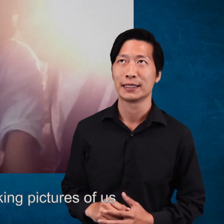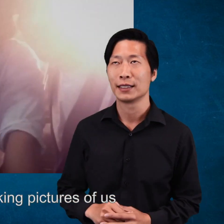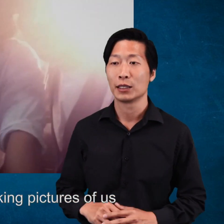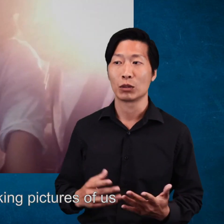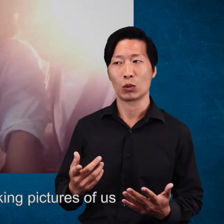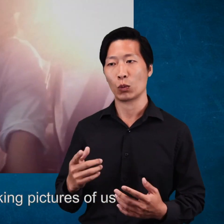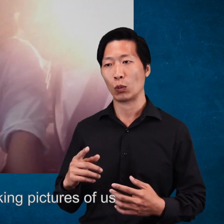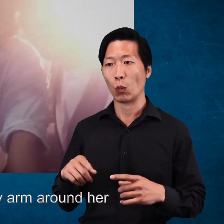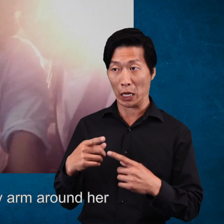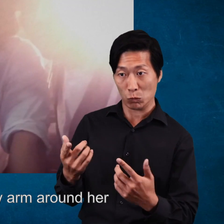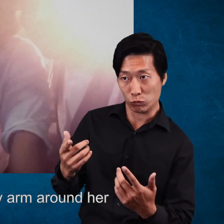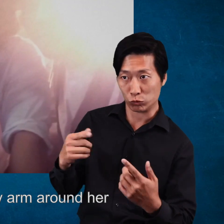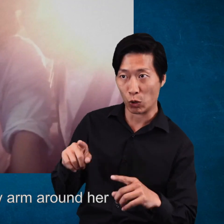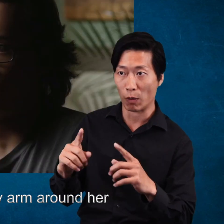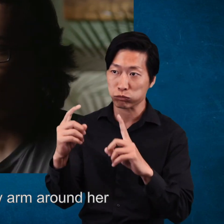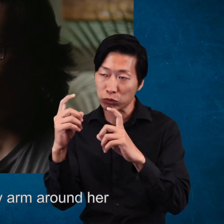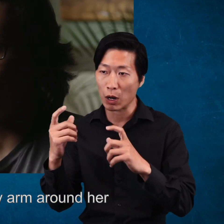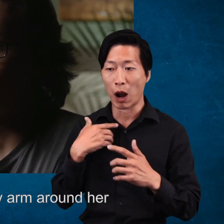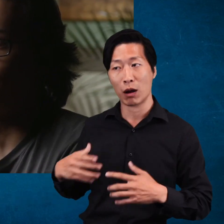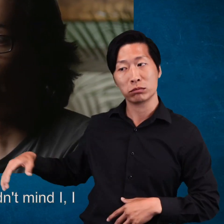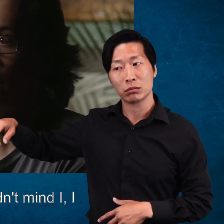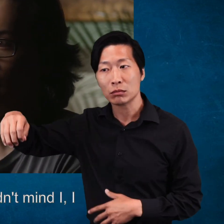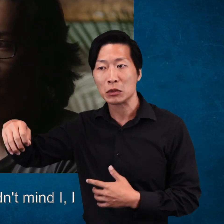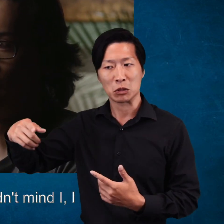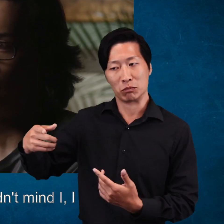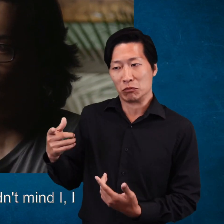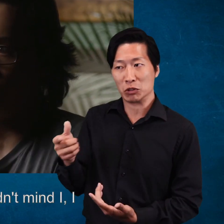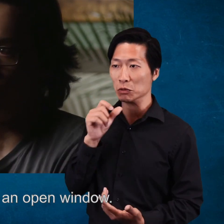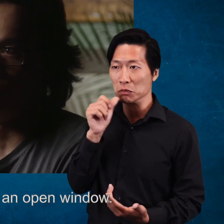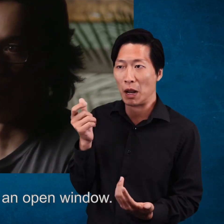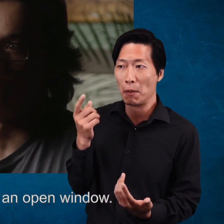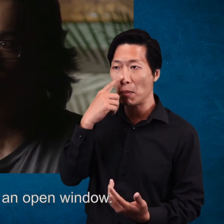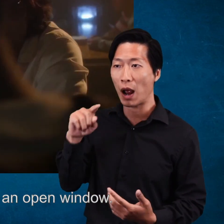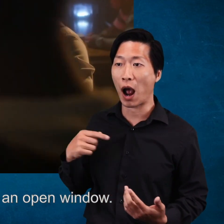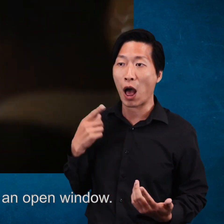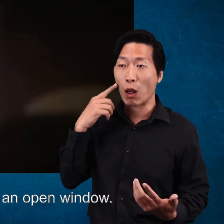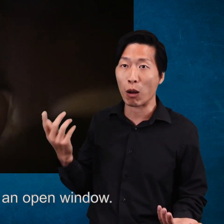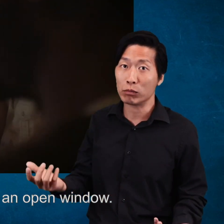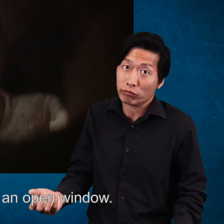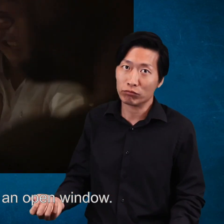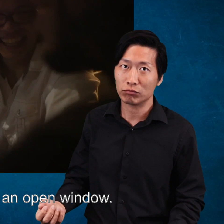she was taking pictures of us, or when I would put my arm around her and she didn't mind, I thought that was an open window.